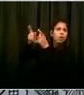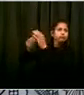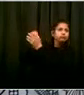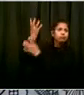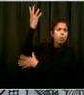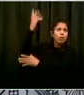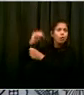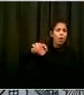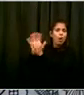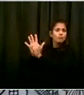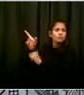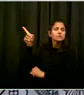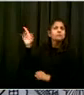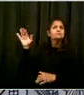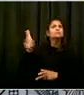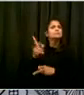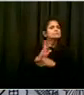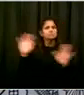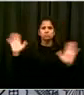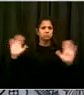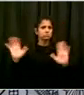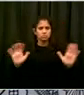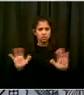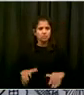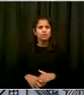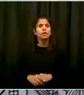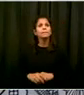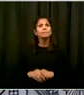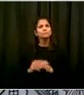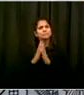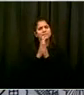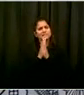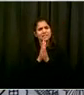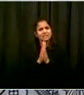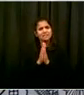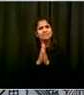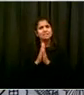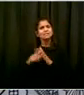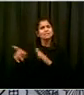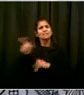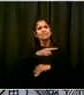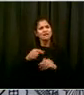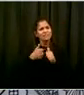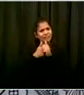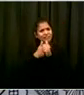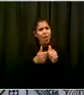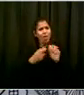understand, is follow these rules for your own good, for your family's good, for your community's good. Go ahead, Rich.